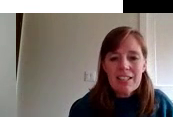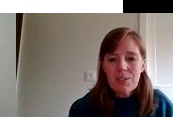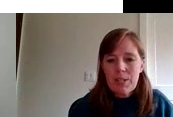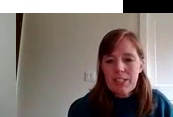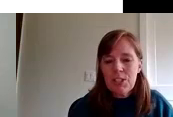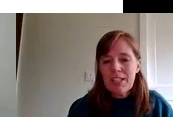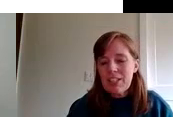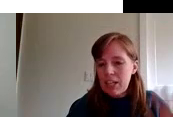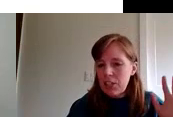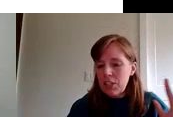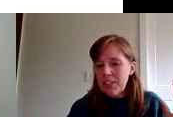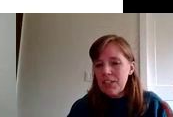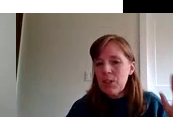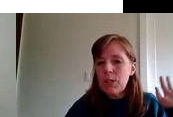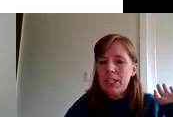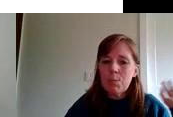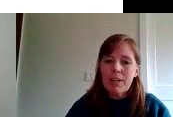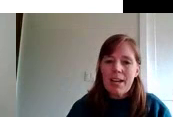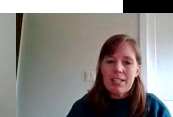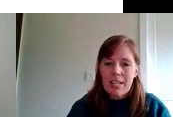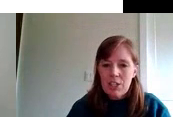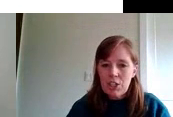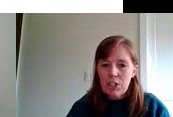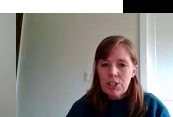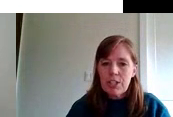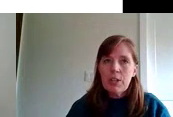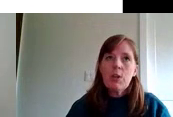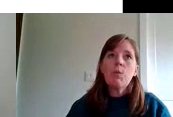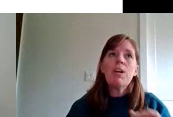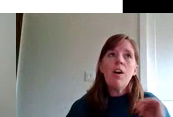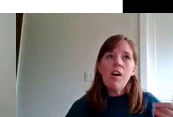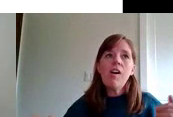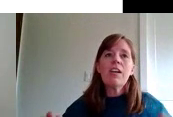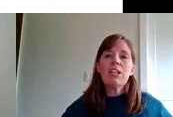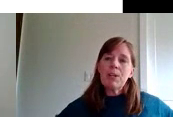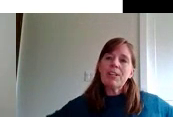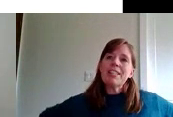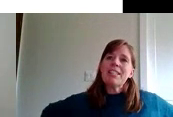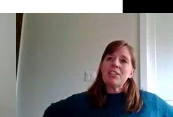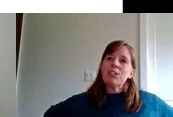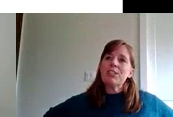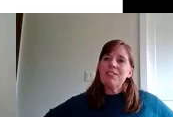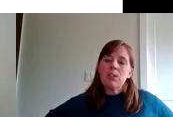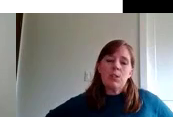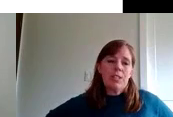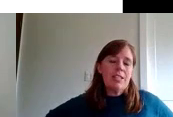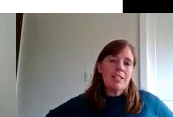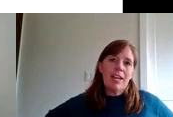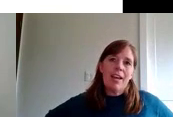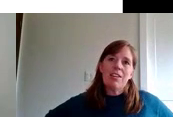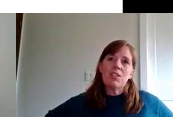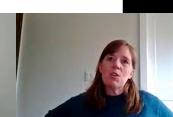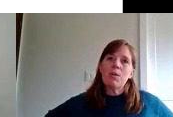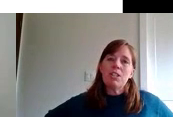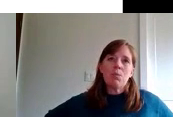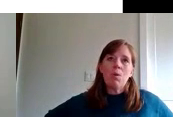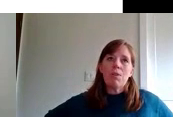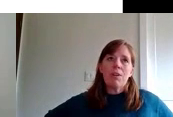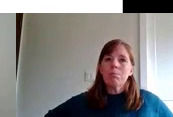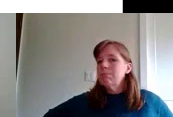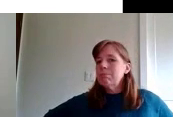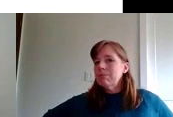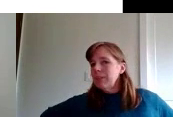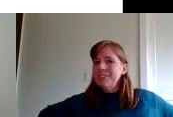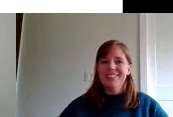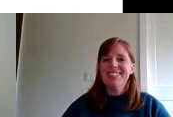Well, that's always interesting. Technical difficulties, but as teachers, we all experience technical difficulties, and so we just